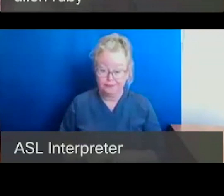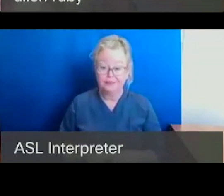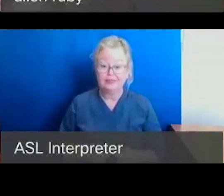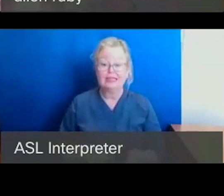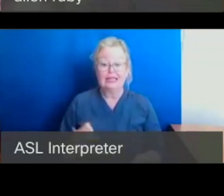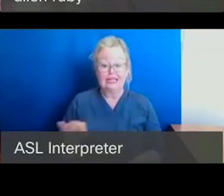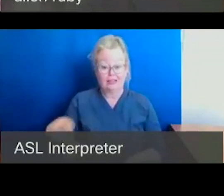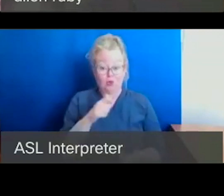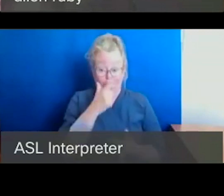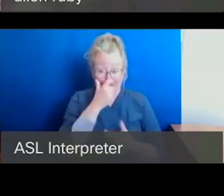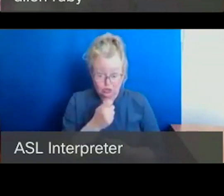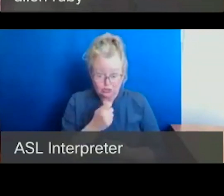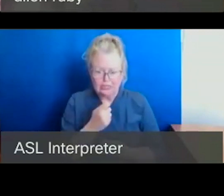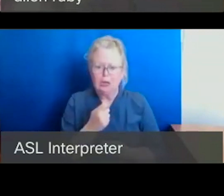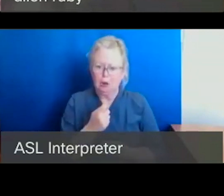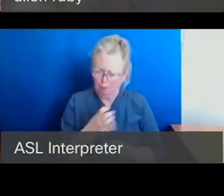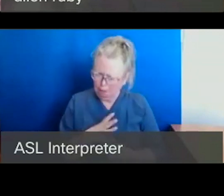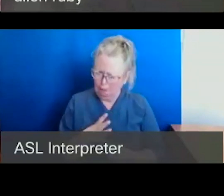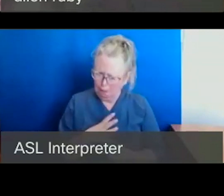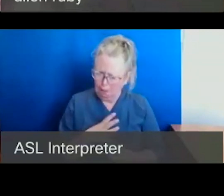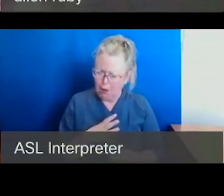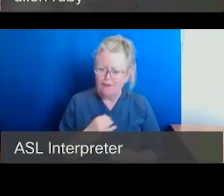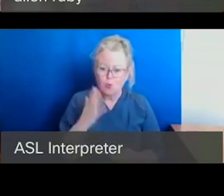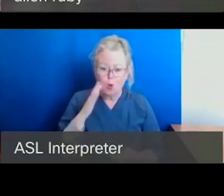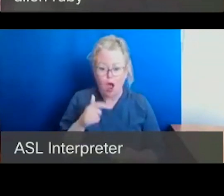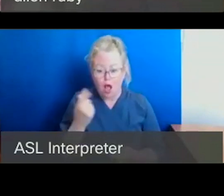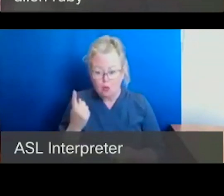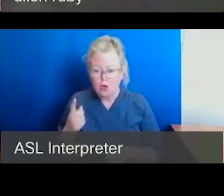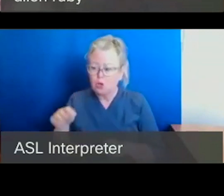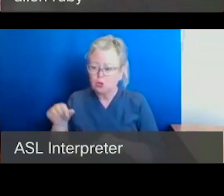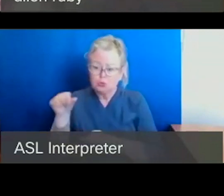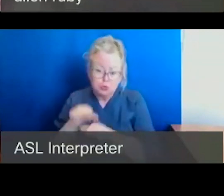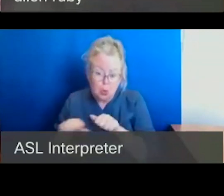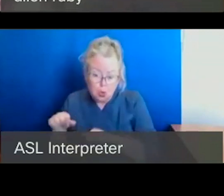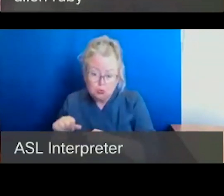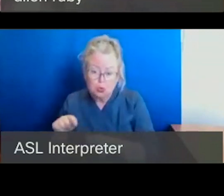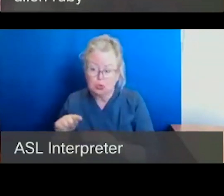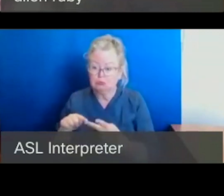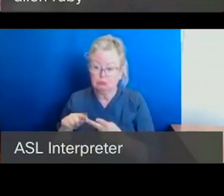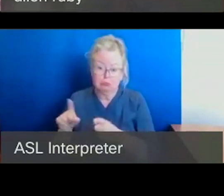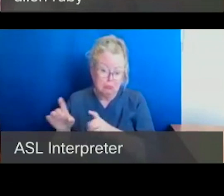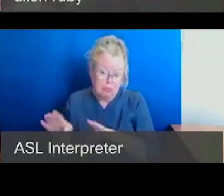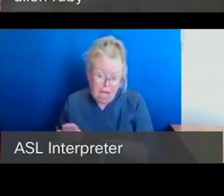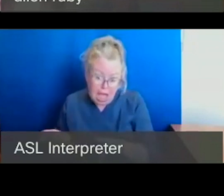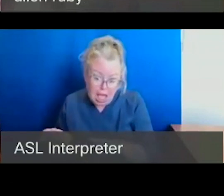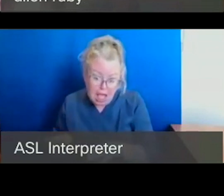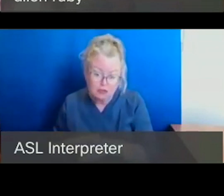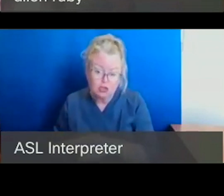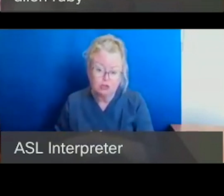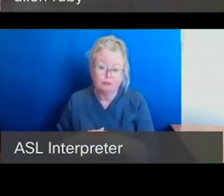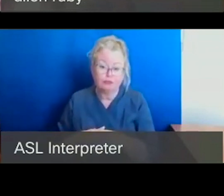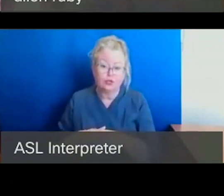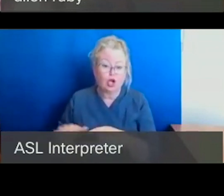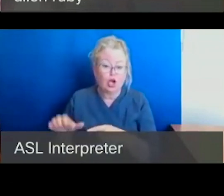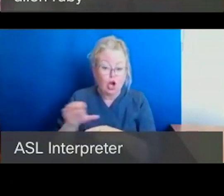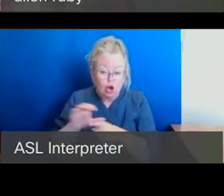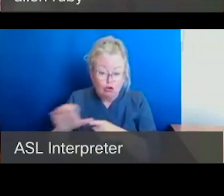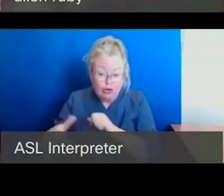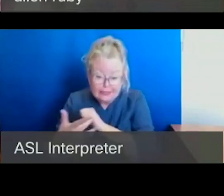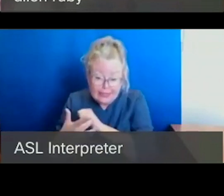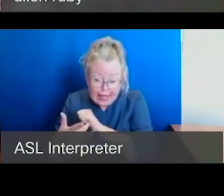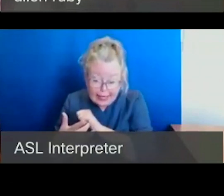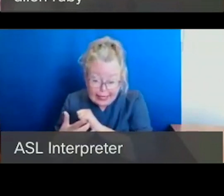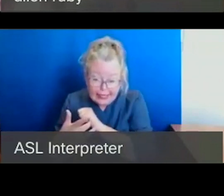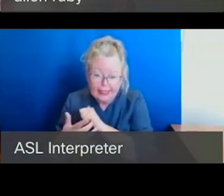interested, we encourage you to look at other outcomes such as social and behavioral competencies, career and technical education outcomes,